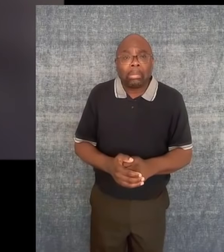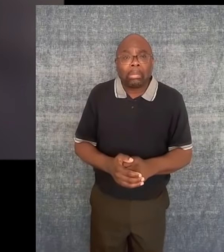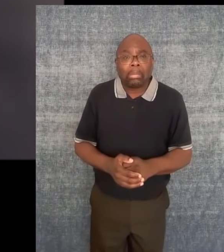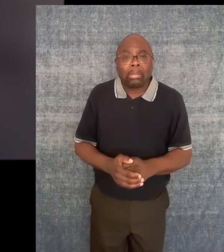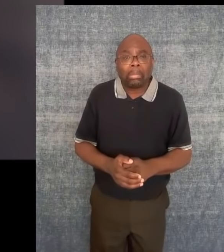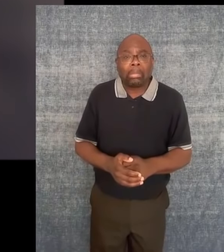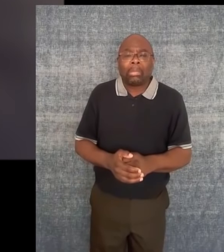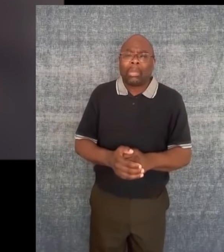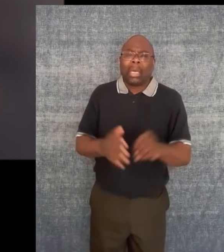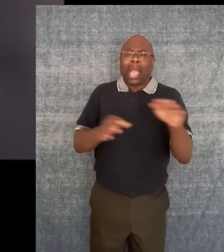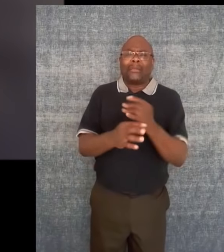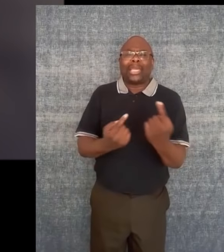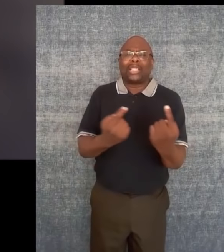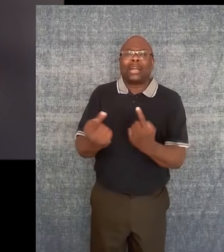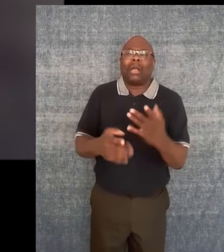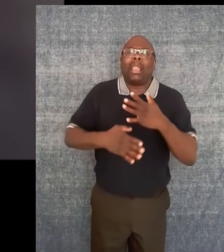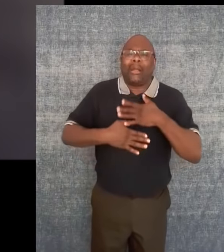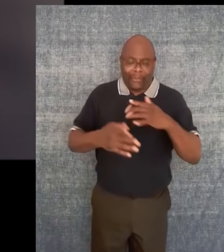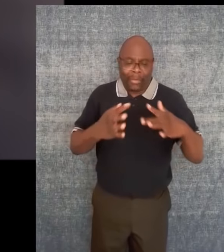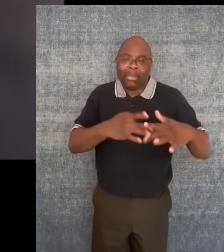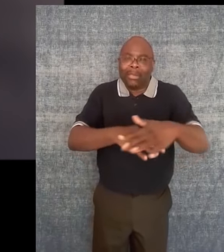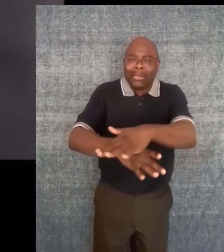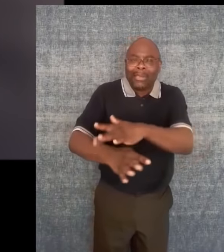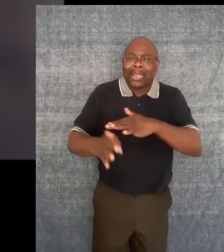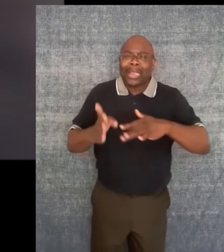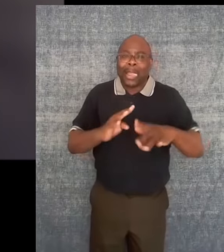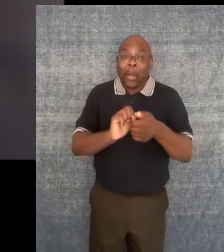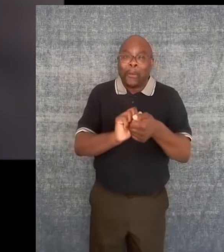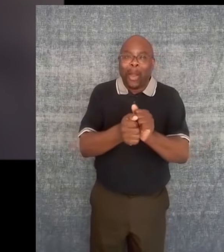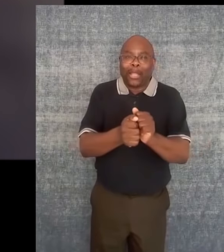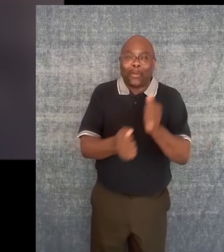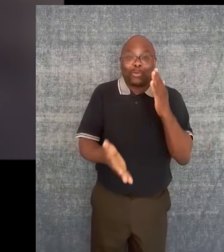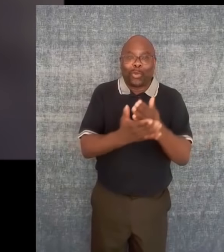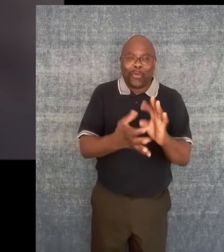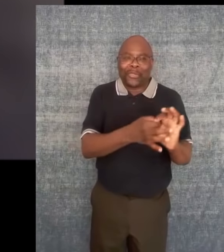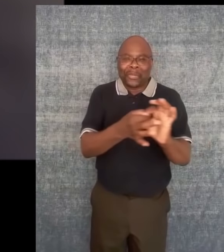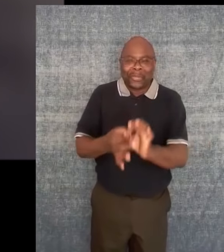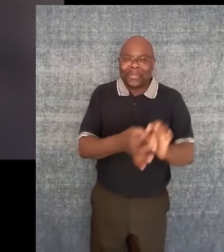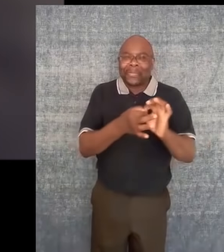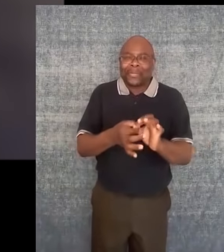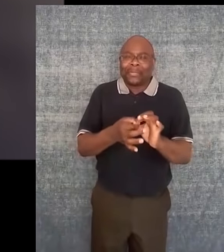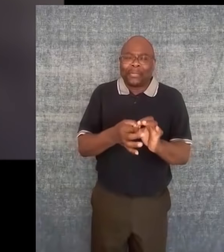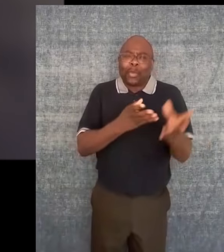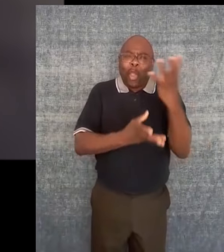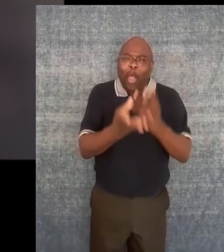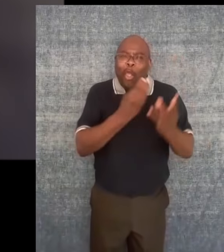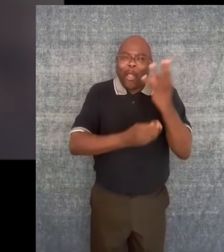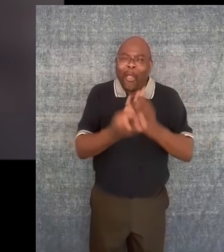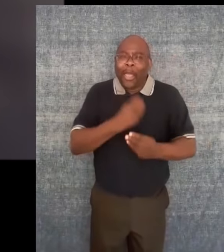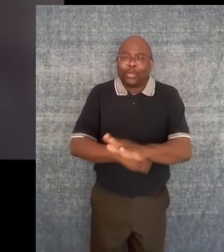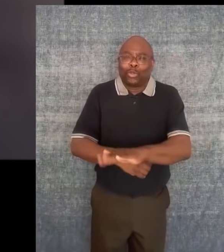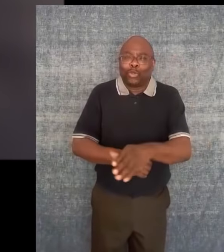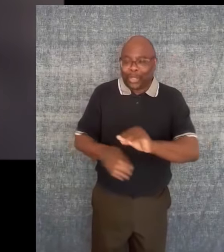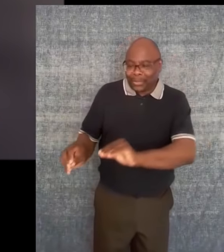Let us cover each other with love. Let us partner with truth. Train ourselves and our